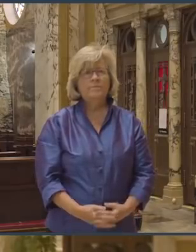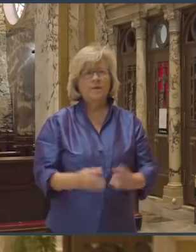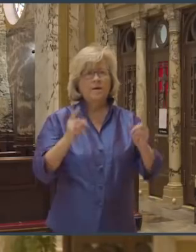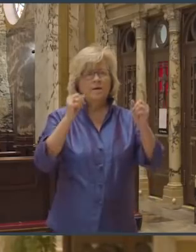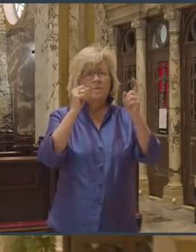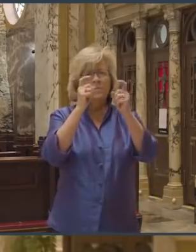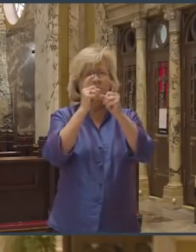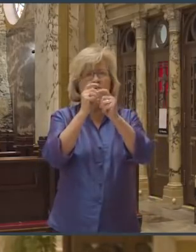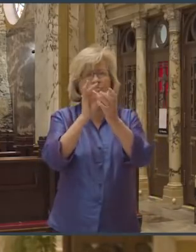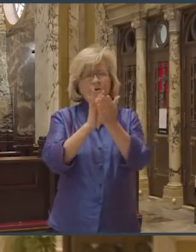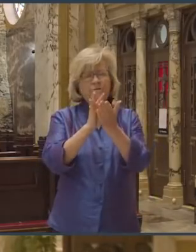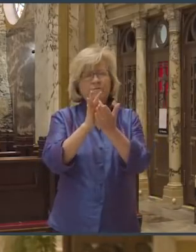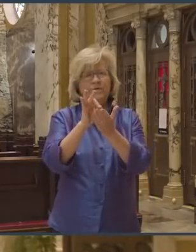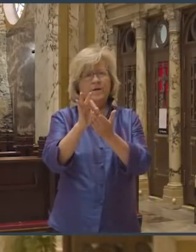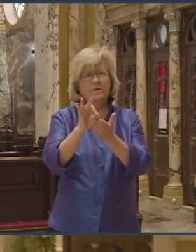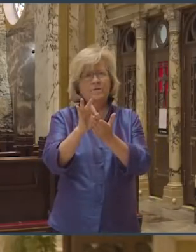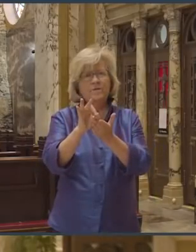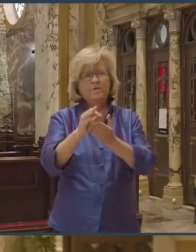The mystery of faith.